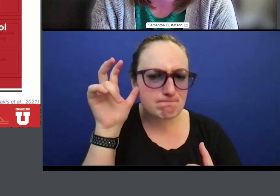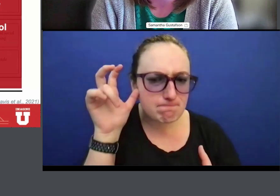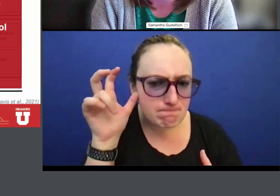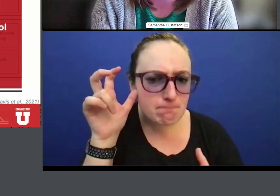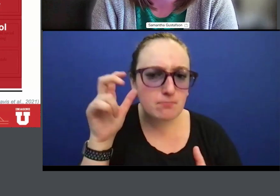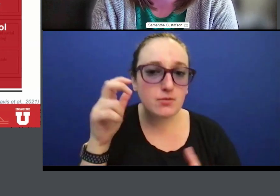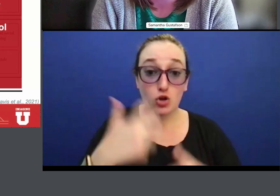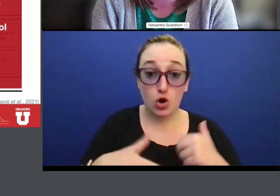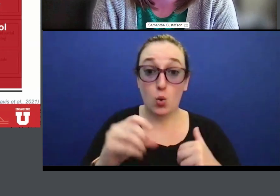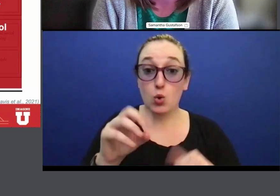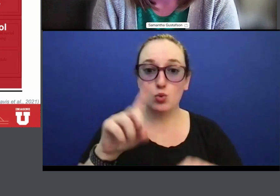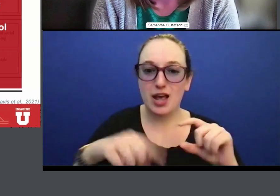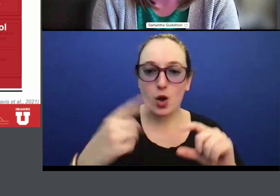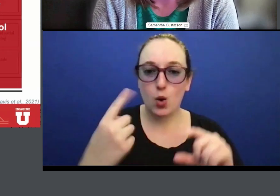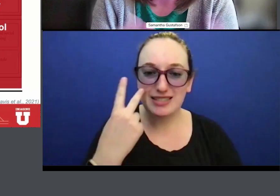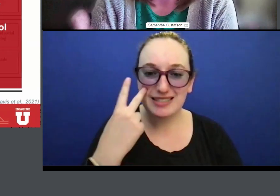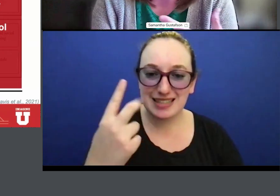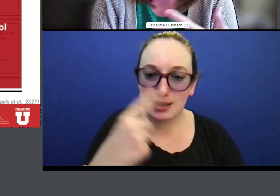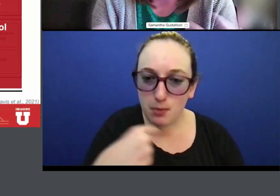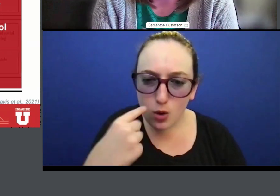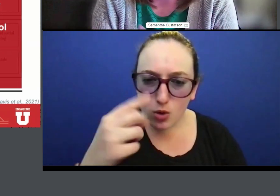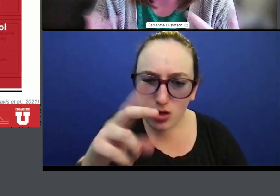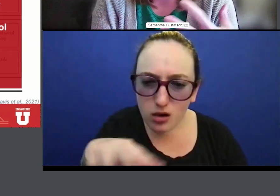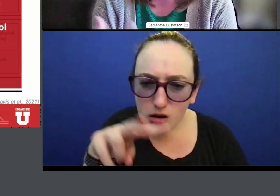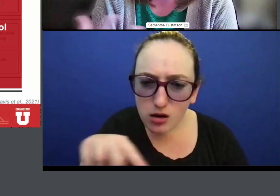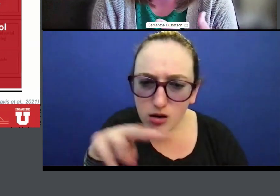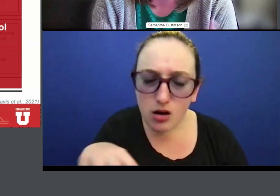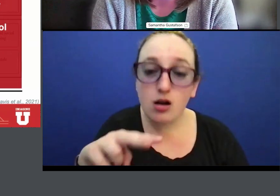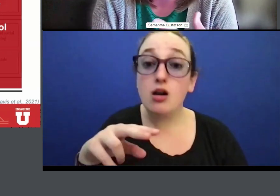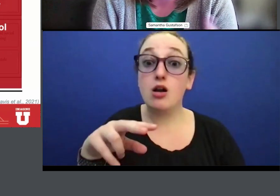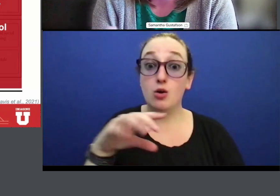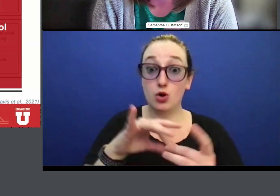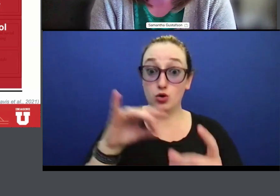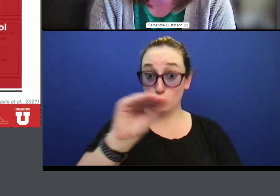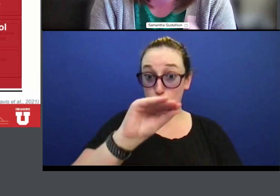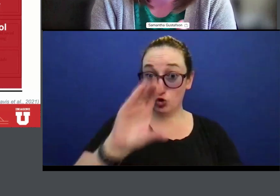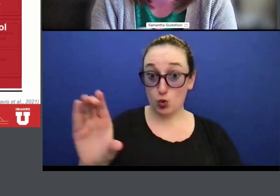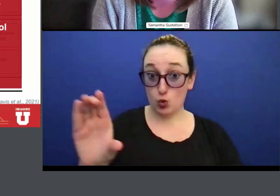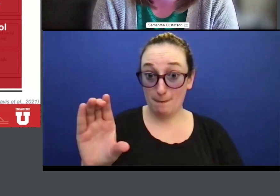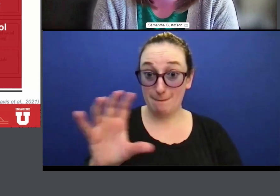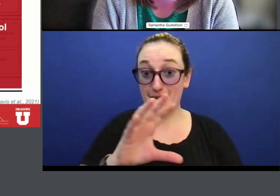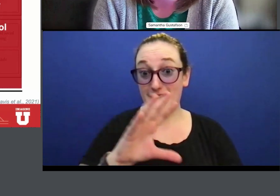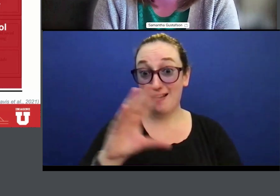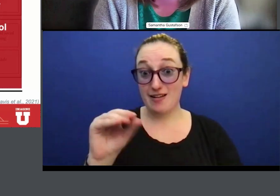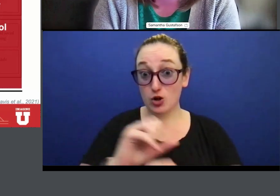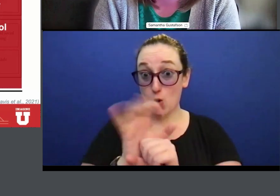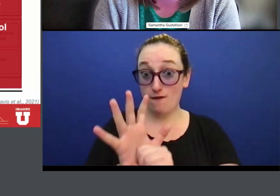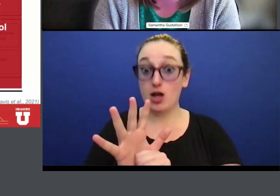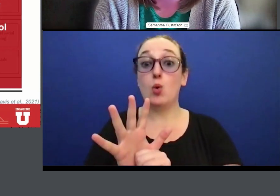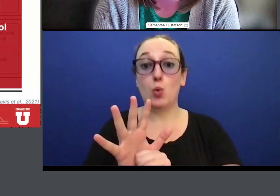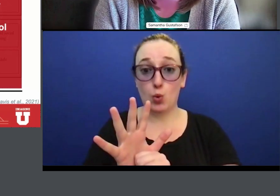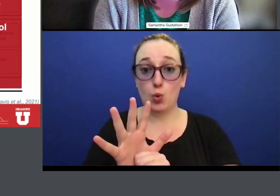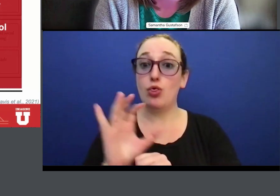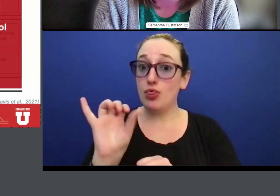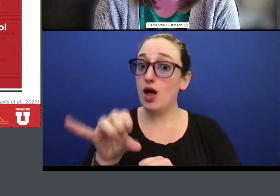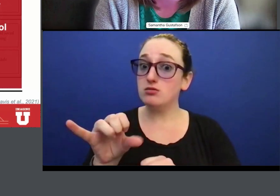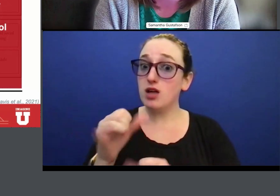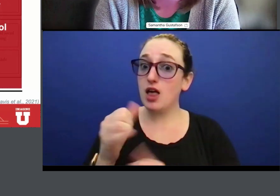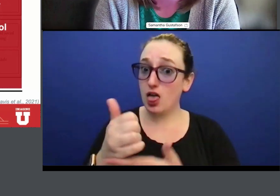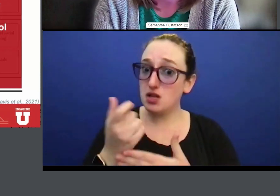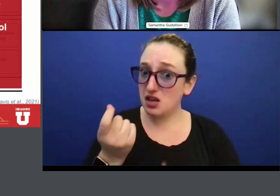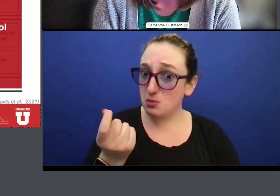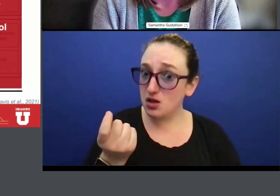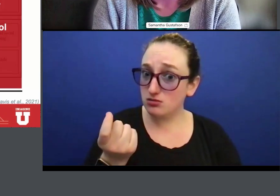consistent visual cues. I think Zoom and the pandemic and shifting us into this virtual environment has helped little bit with